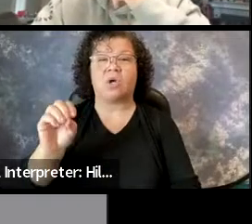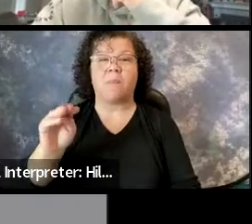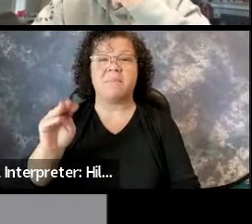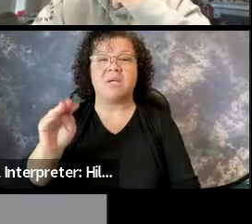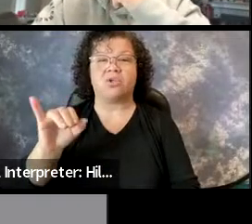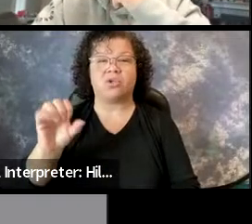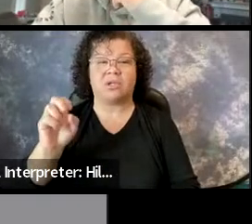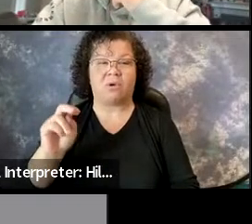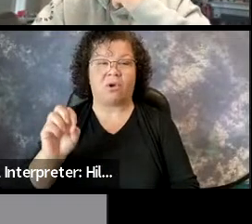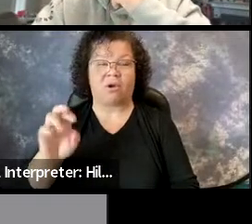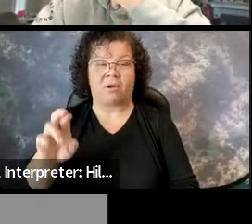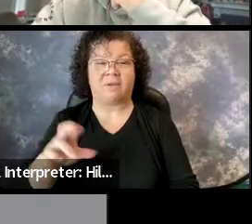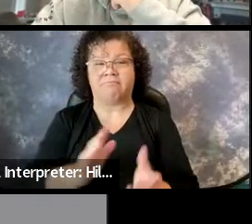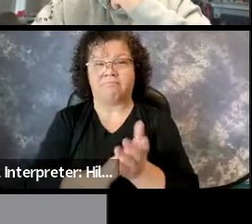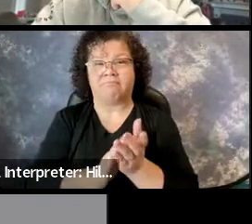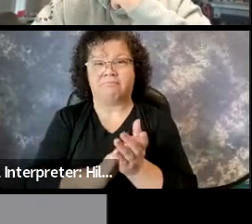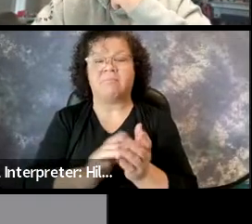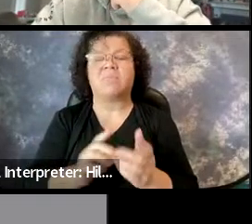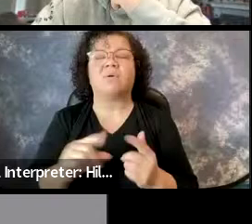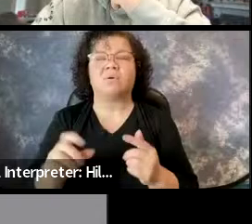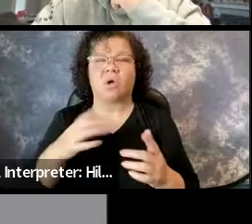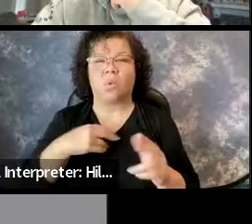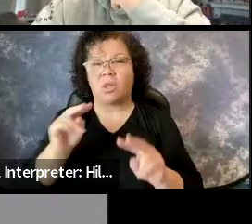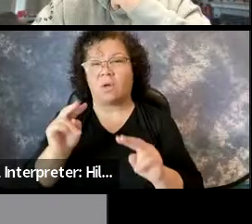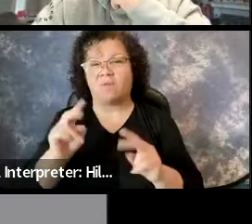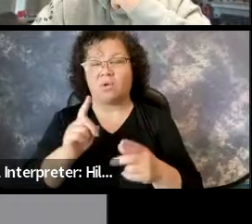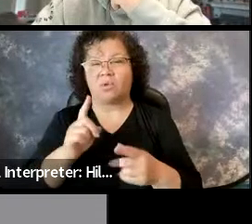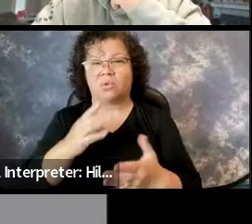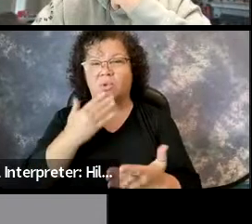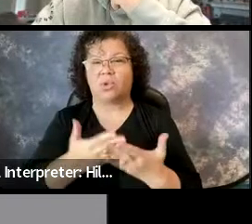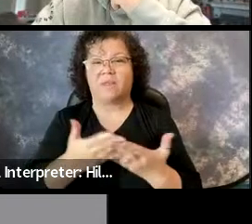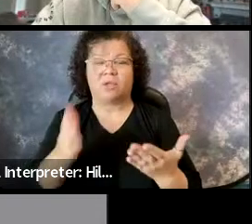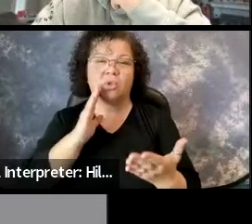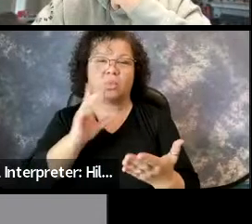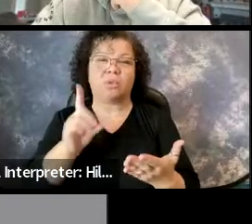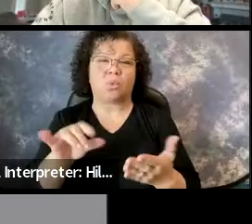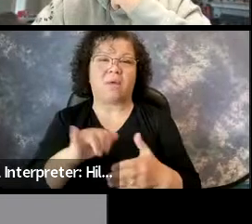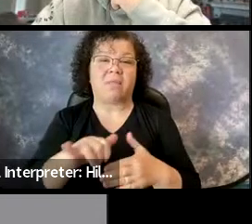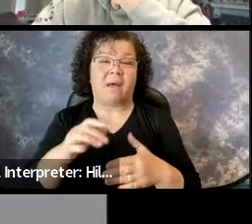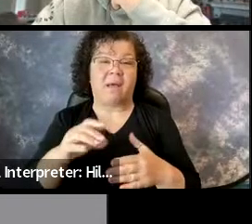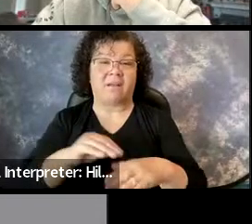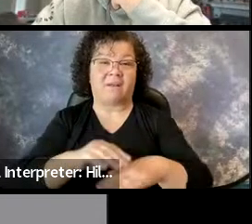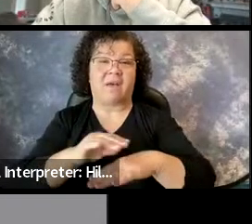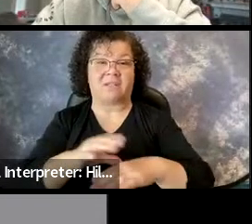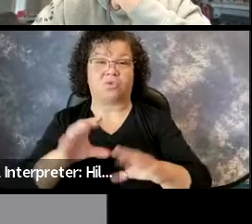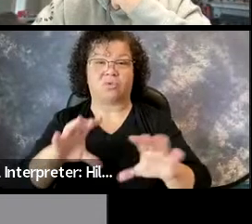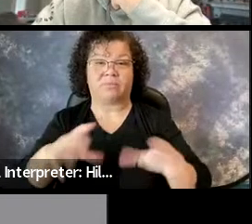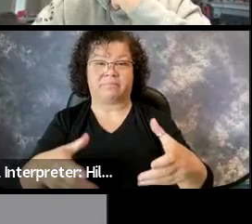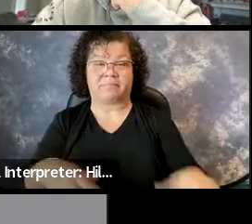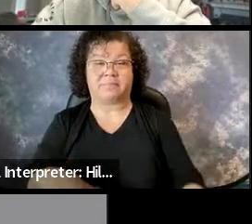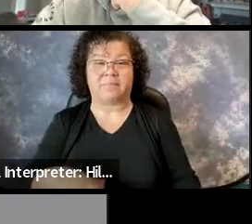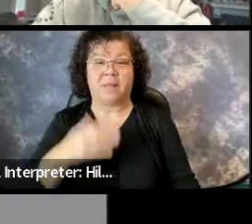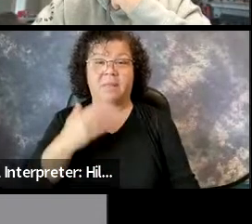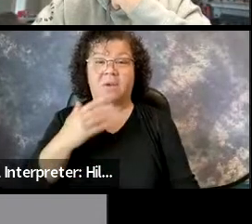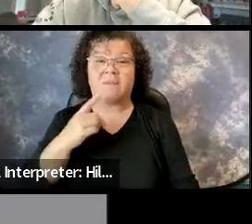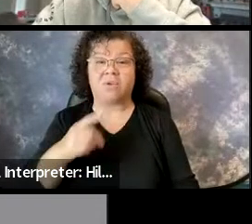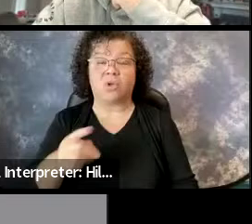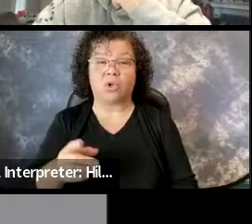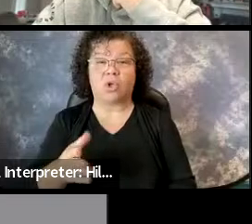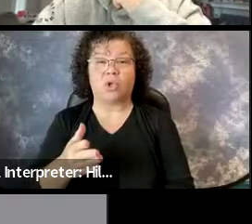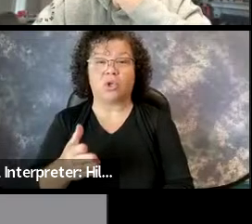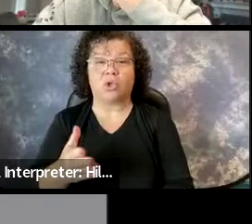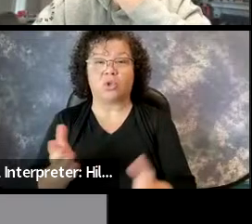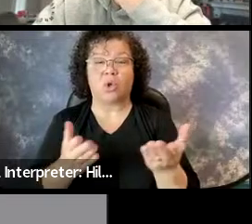we look forward to the good things that you're going to do on that body. So thank you for your service to this team and to